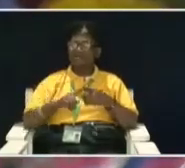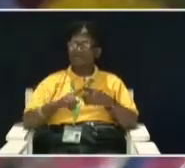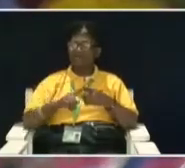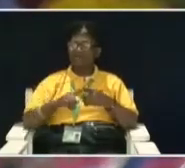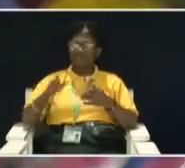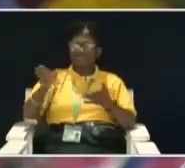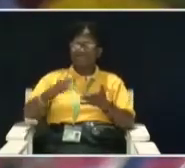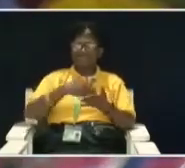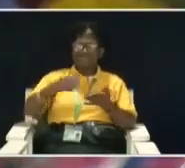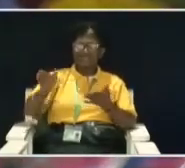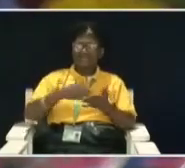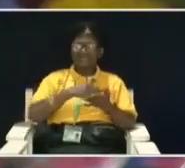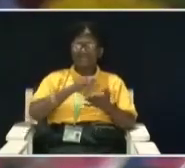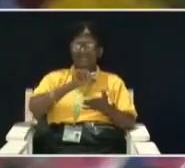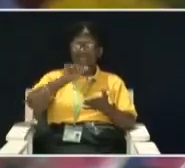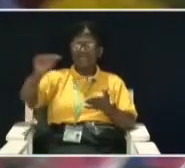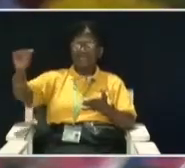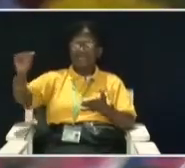sing a chorus.